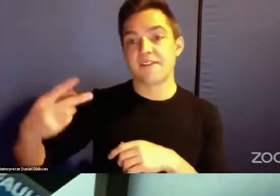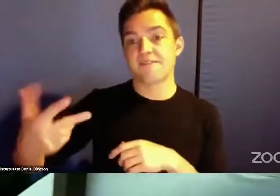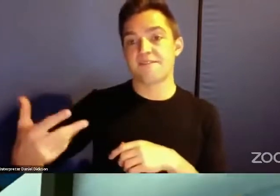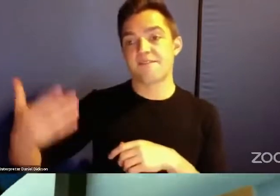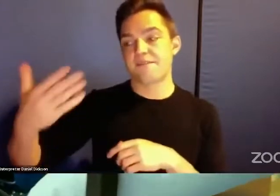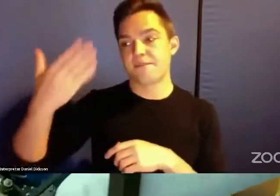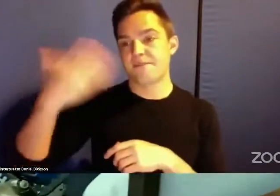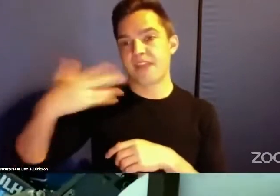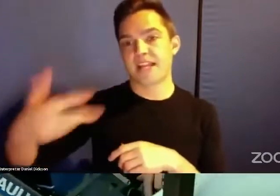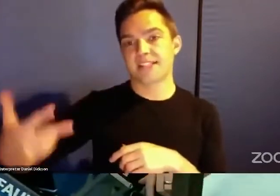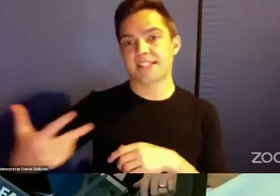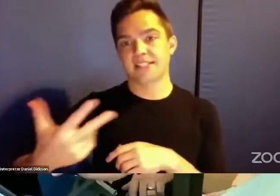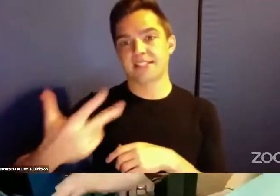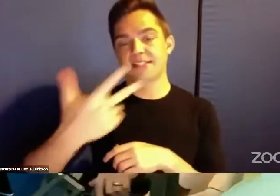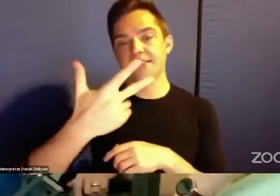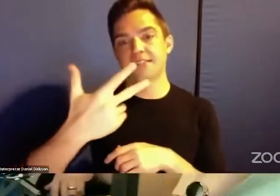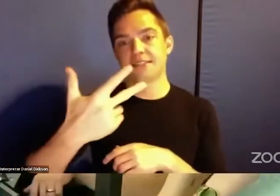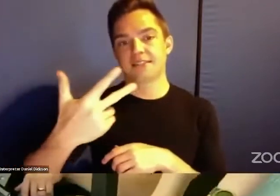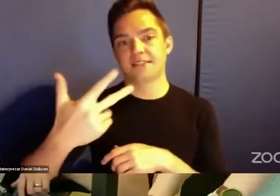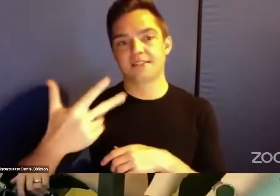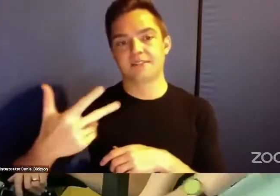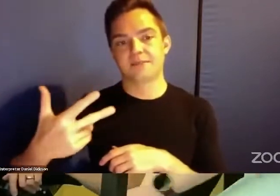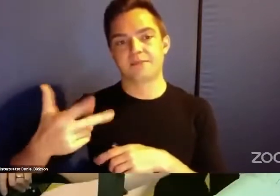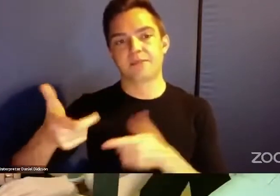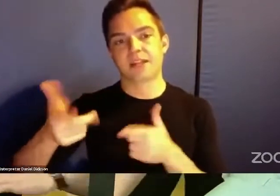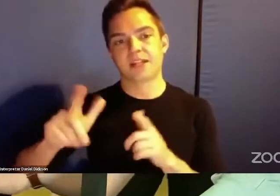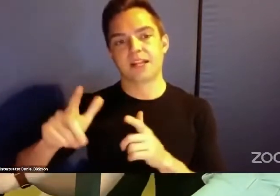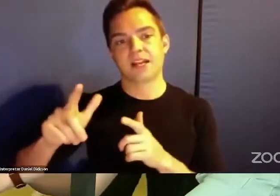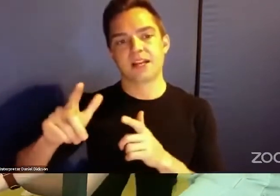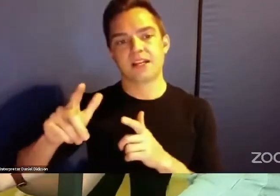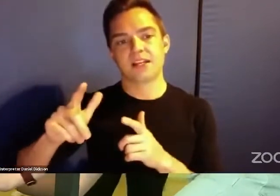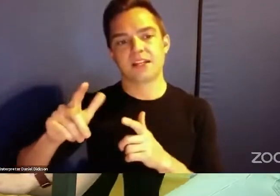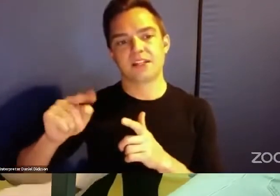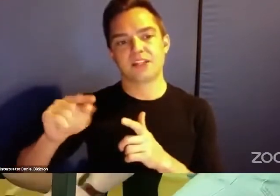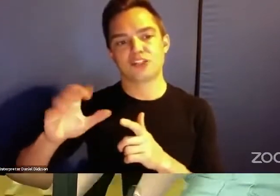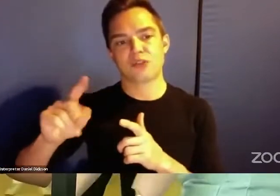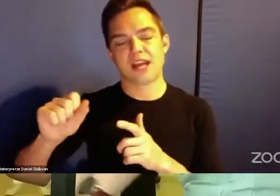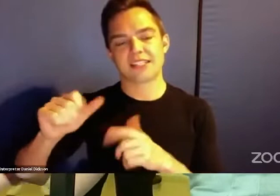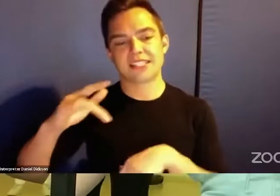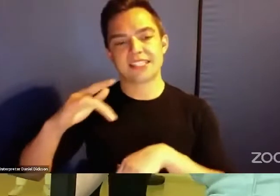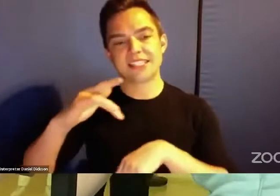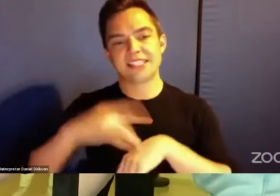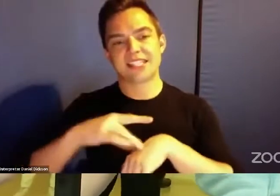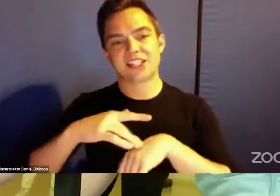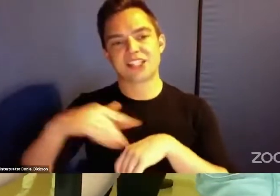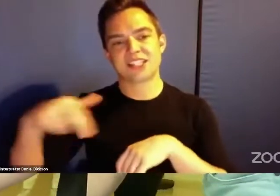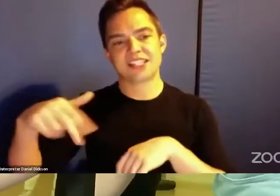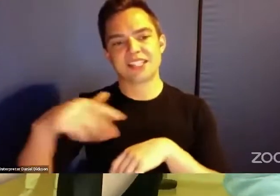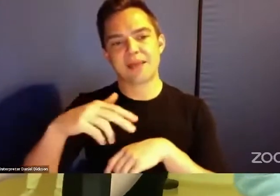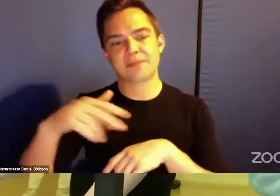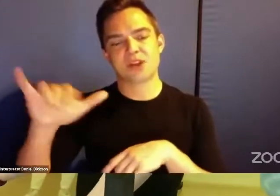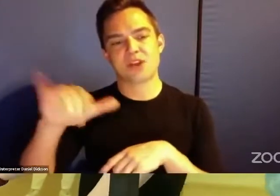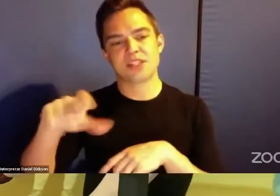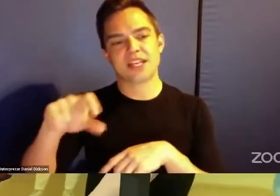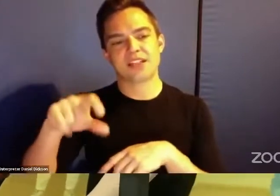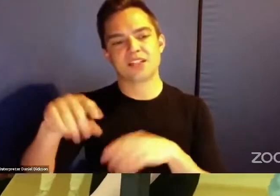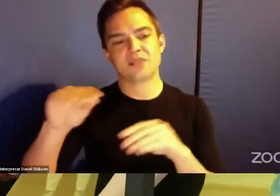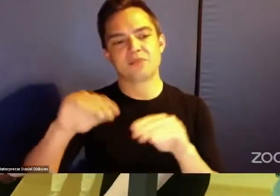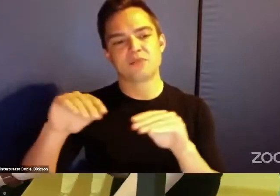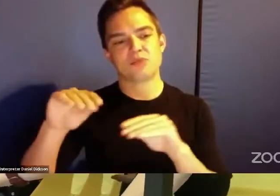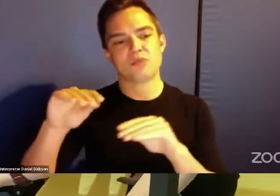letting the tracks touch the steps. He also has to move his center of mass to be stable